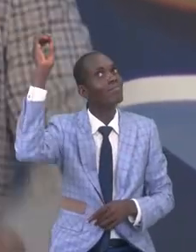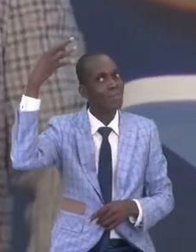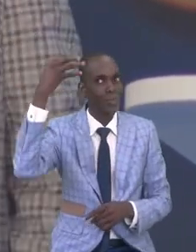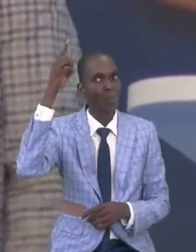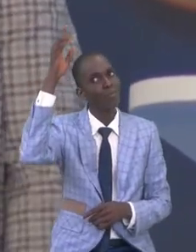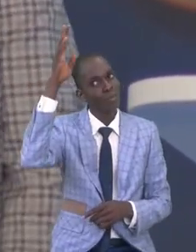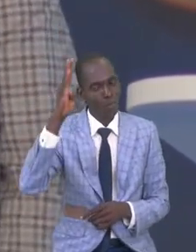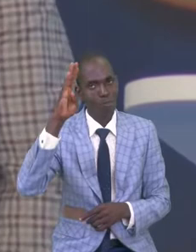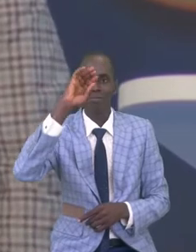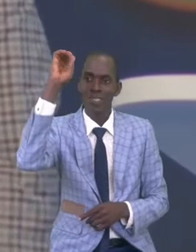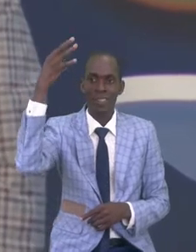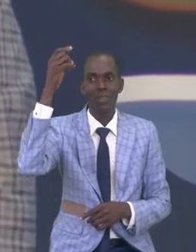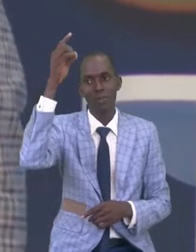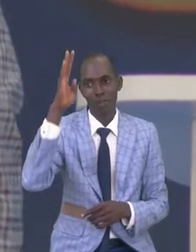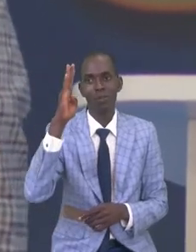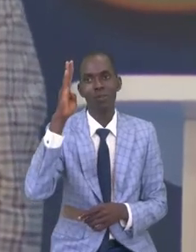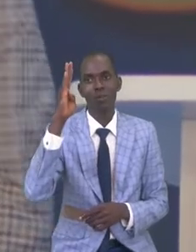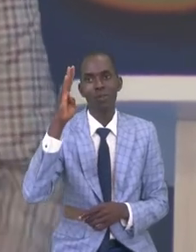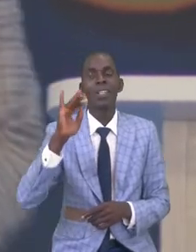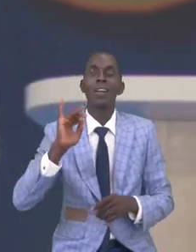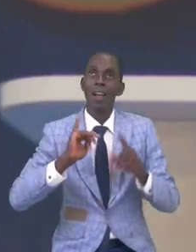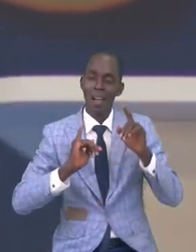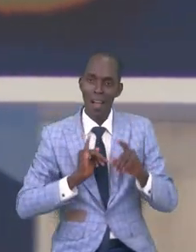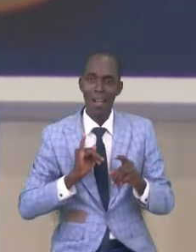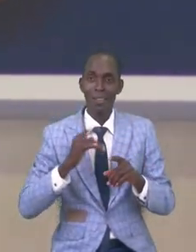of God, I made it.